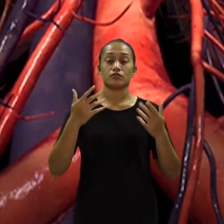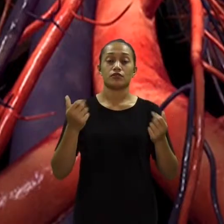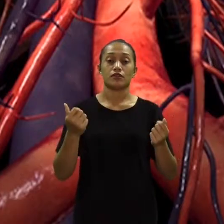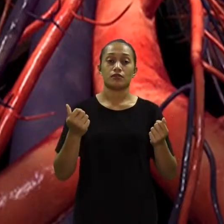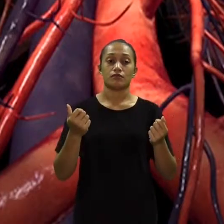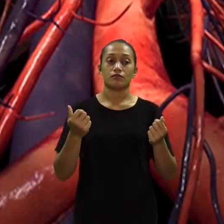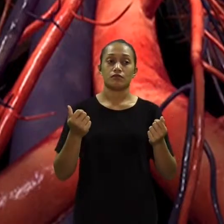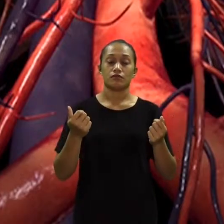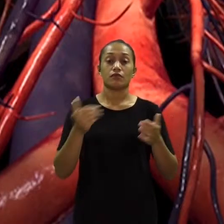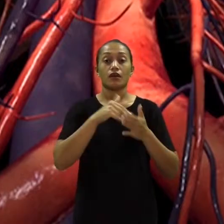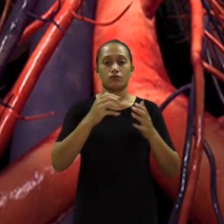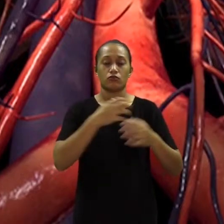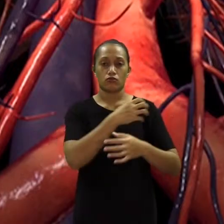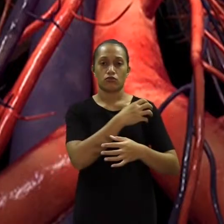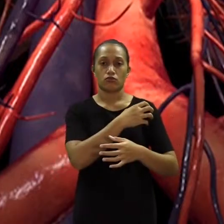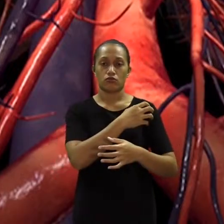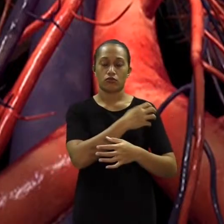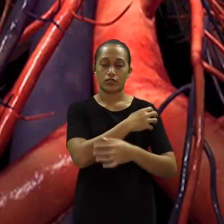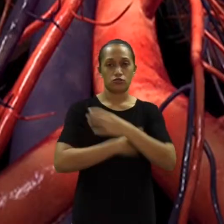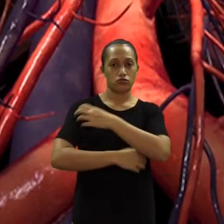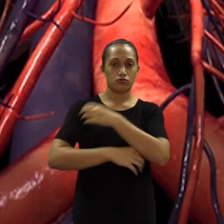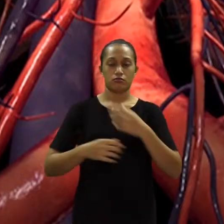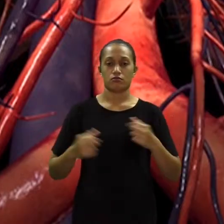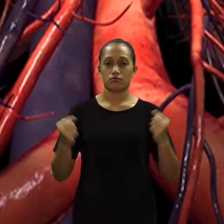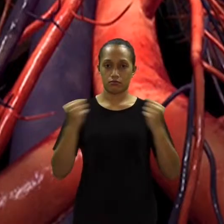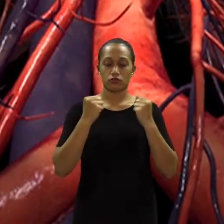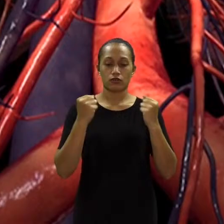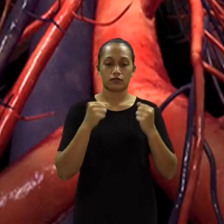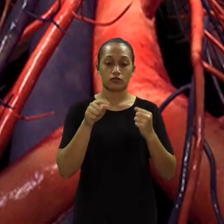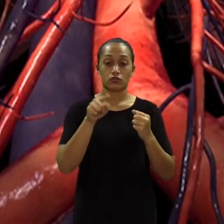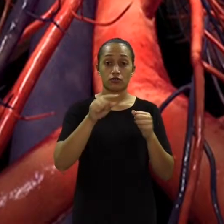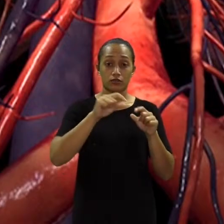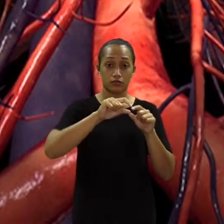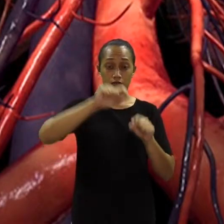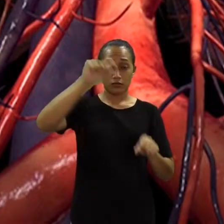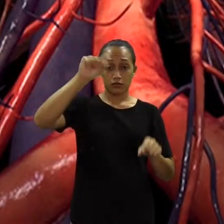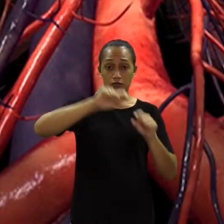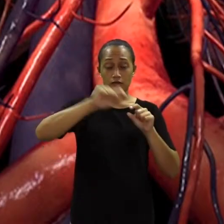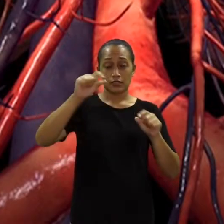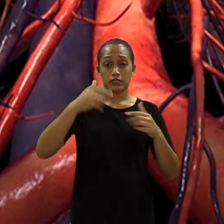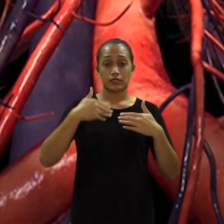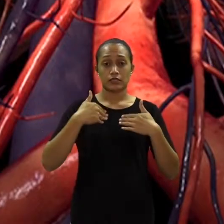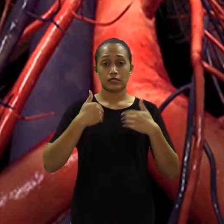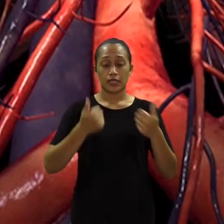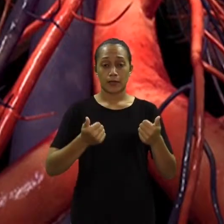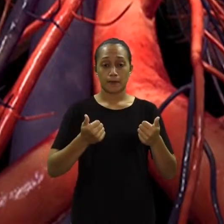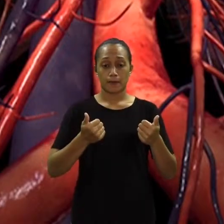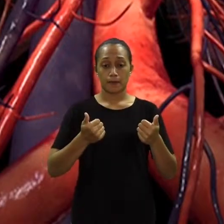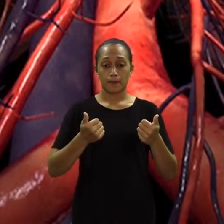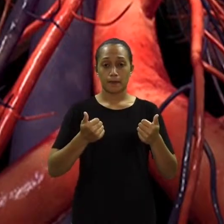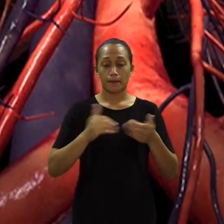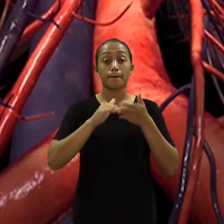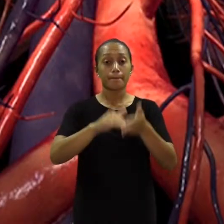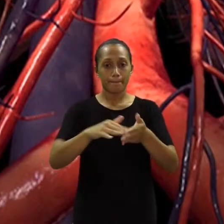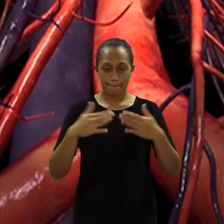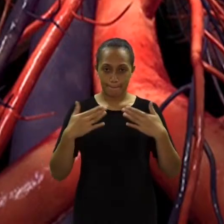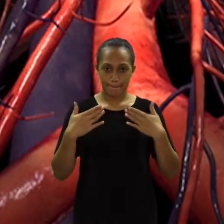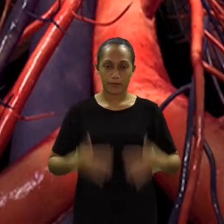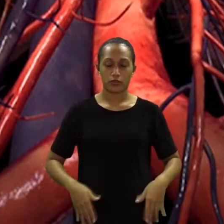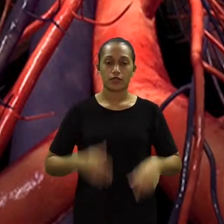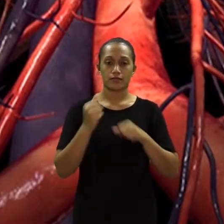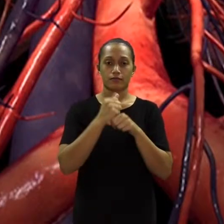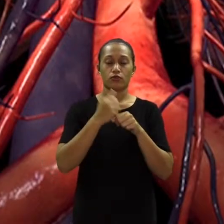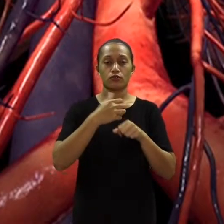energy. So if you continue to exercise, these stem cells help the body adapt to the stress by building new